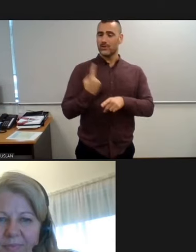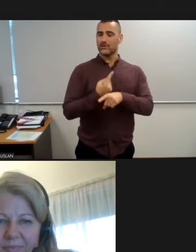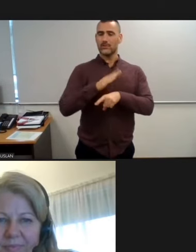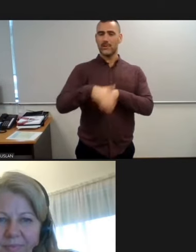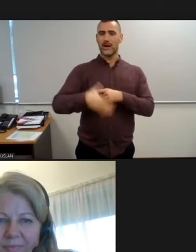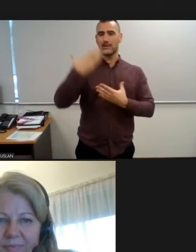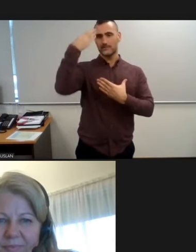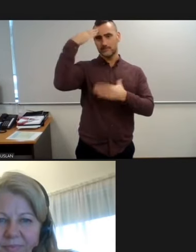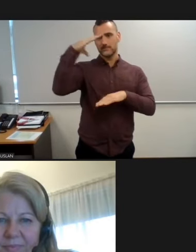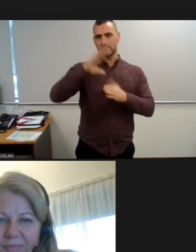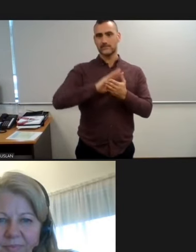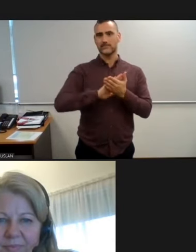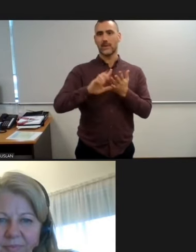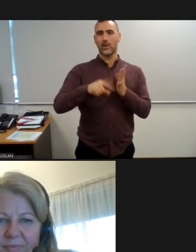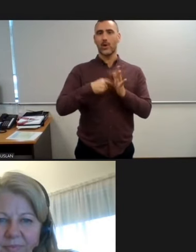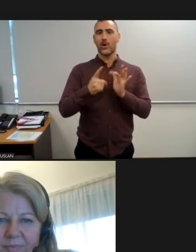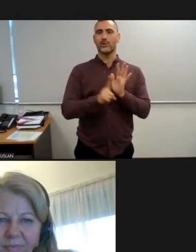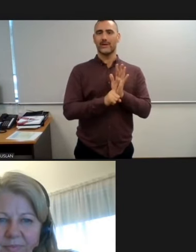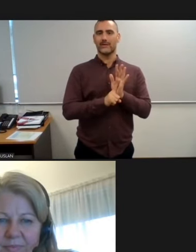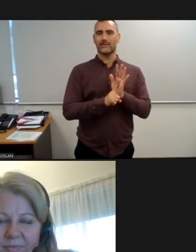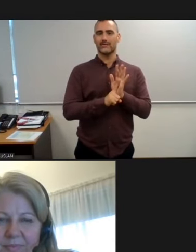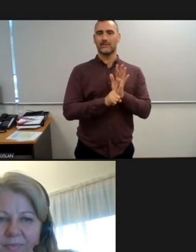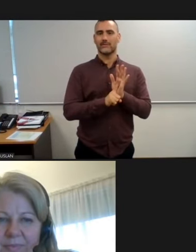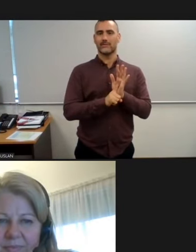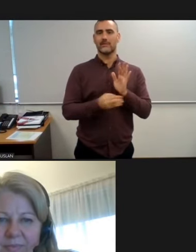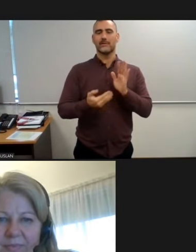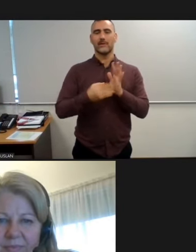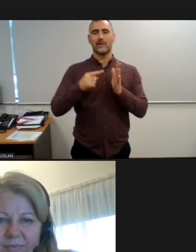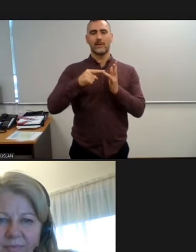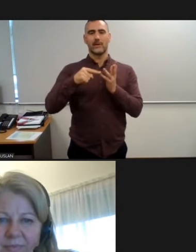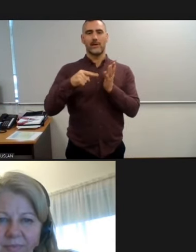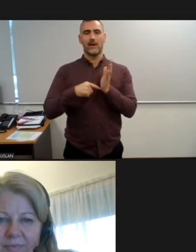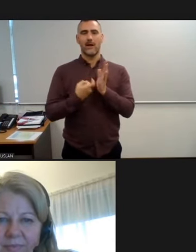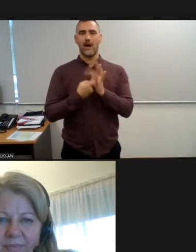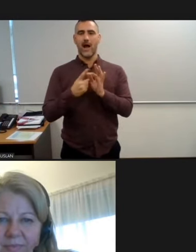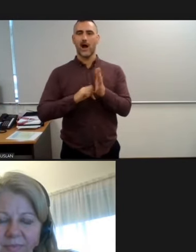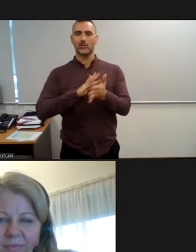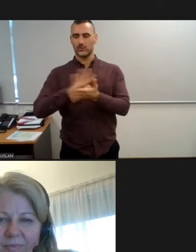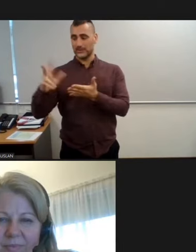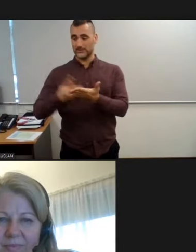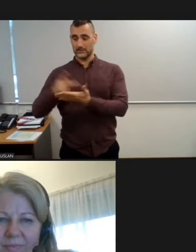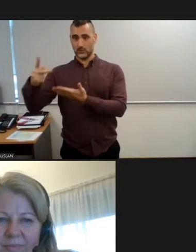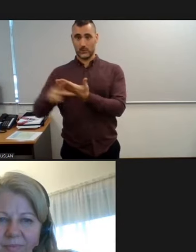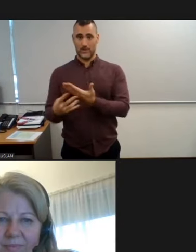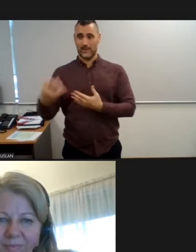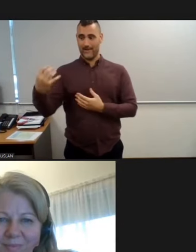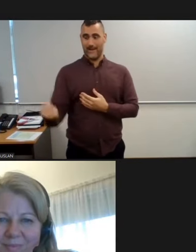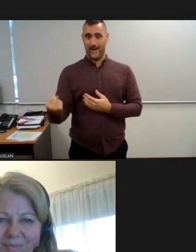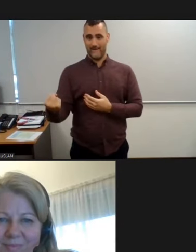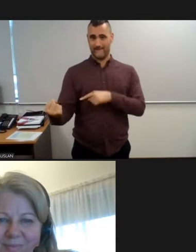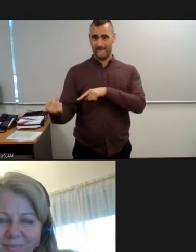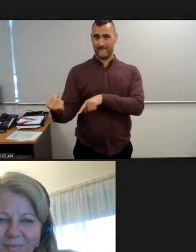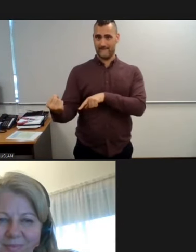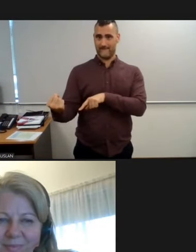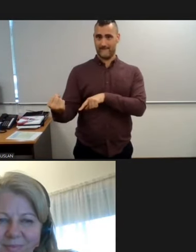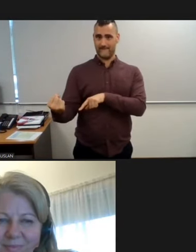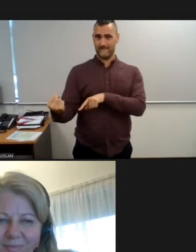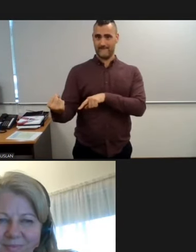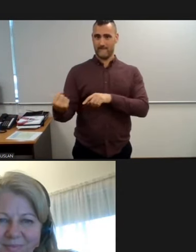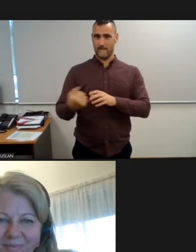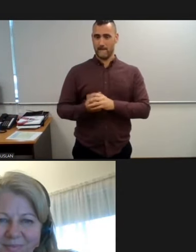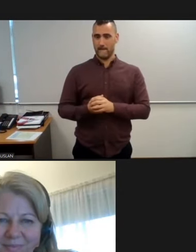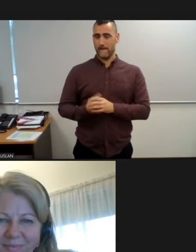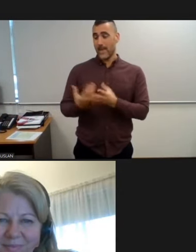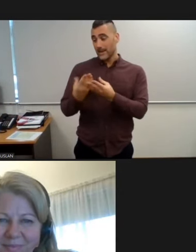which I think have been successful. And I think one of the interesting things out of COVID is we're seeing some programs running that we were probably always told were